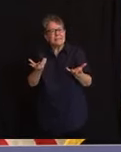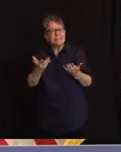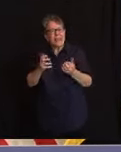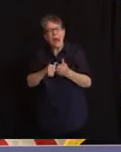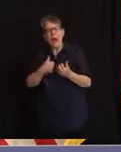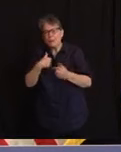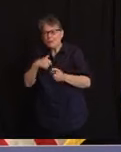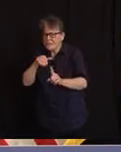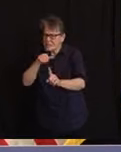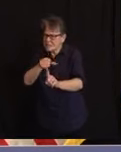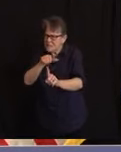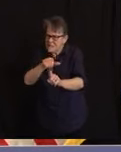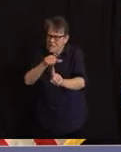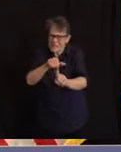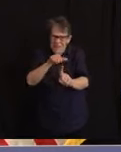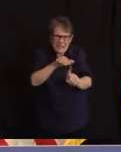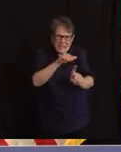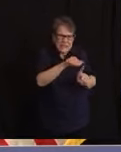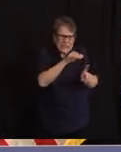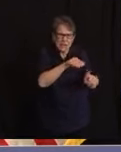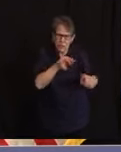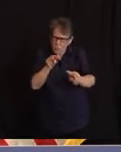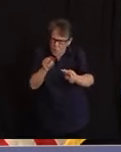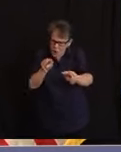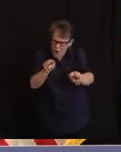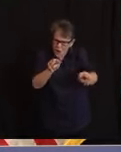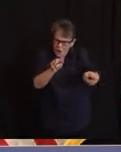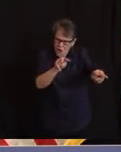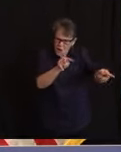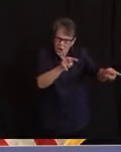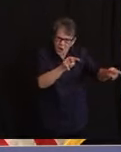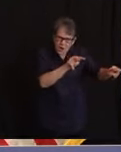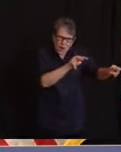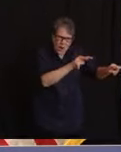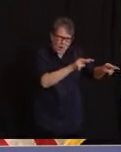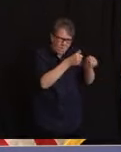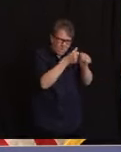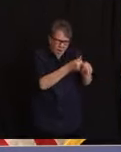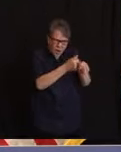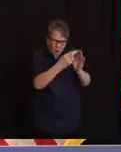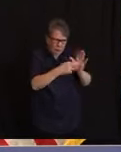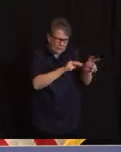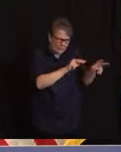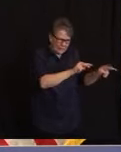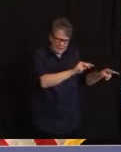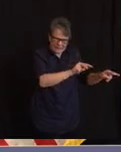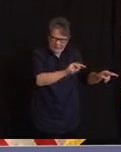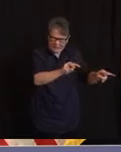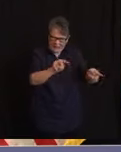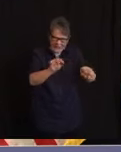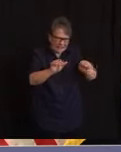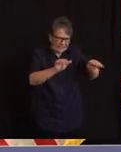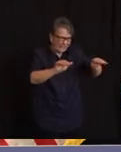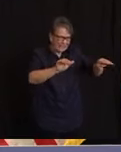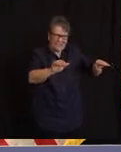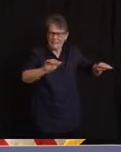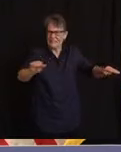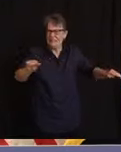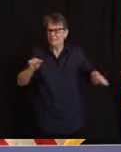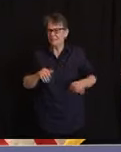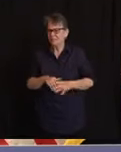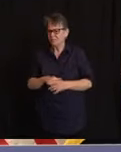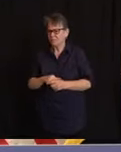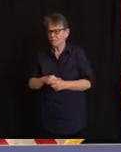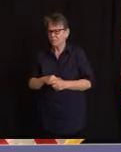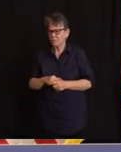to do everything they can in their power. Obviously, we're providing them, as Judy said, with trying to address a huge shortage of